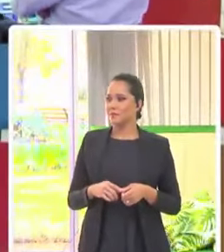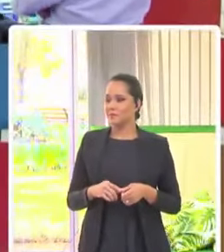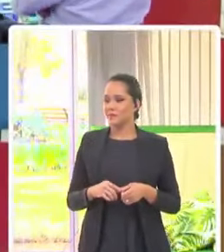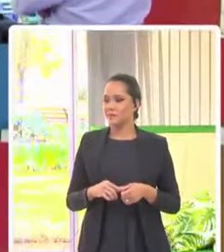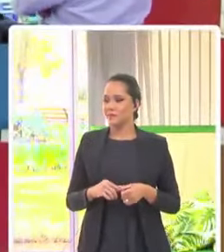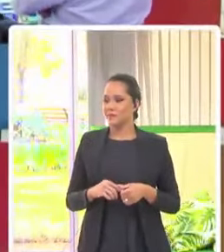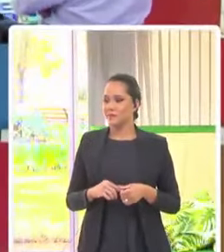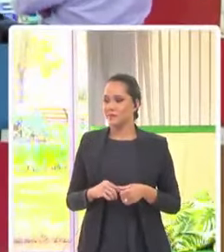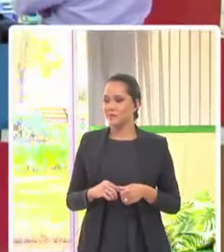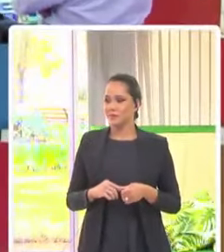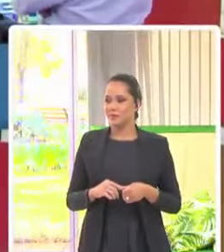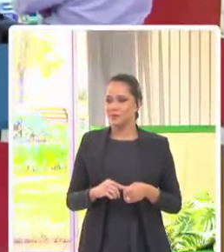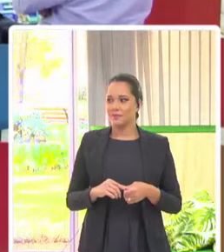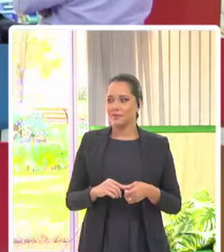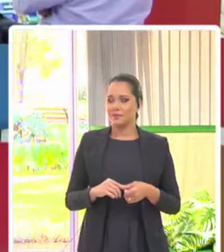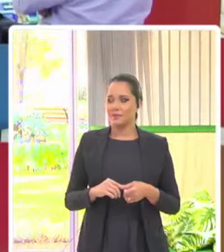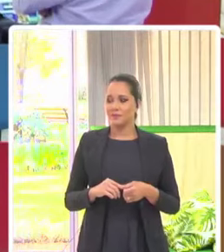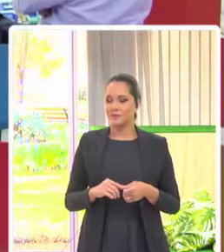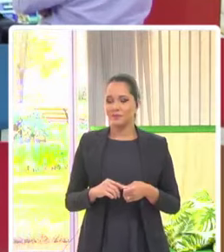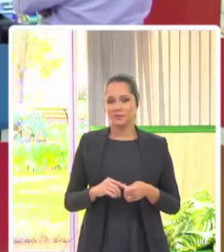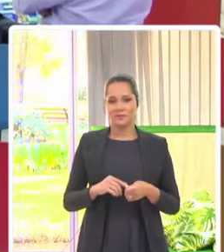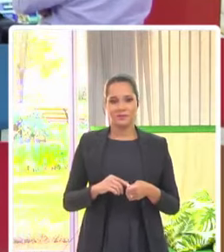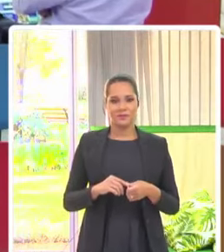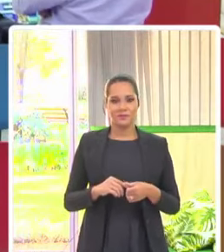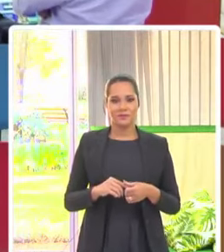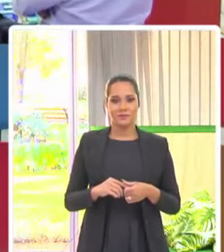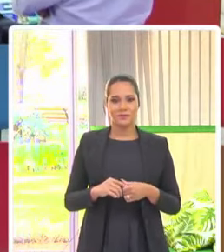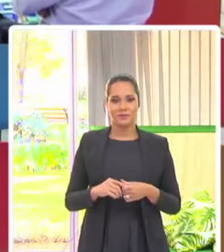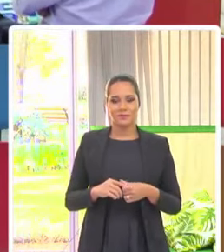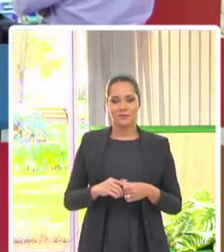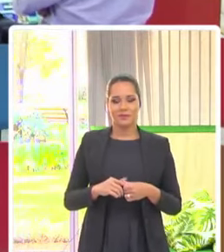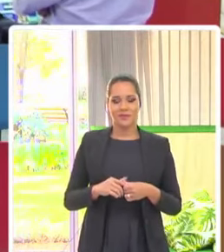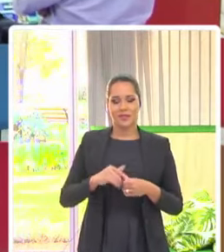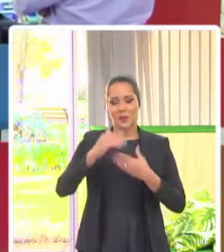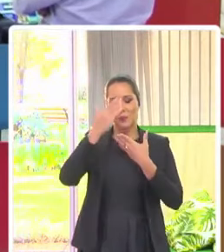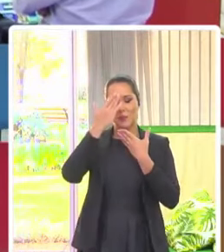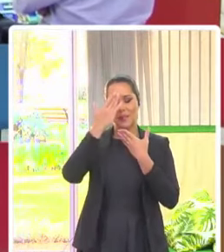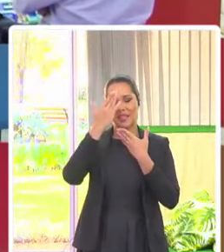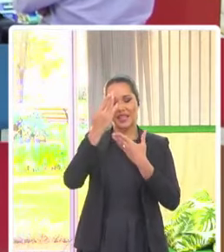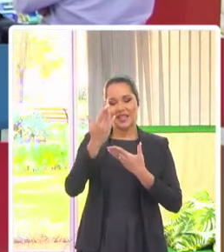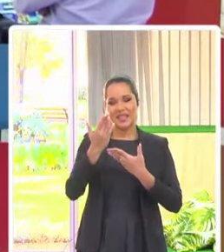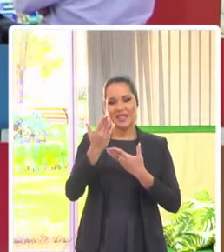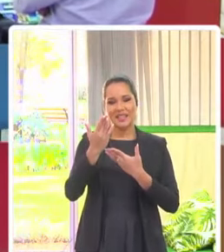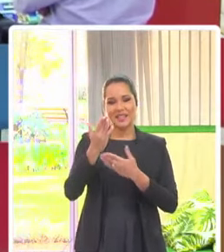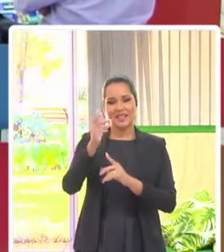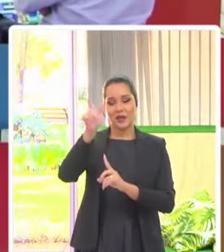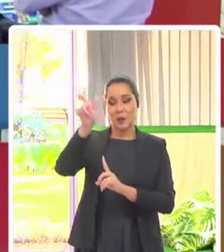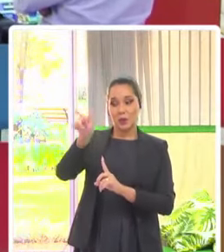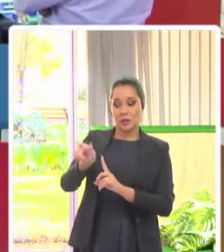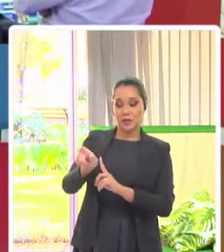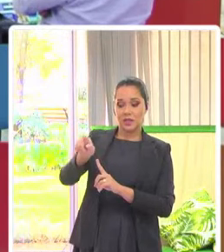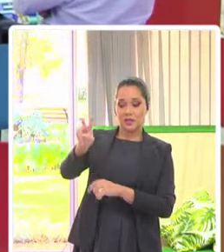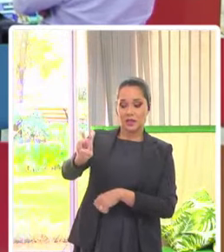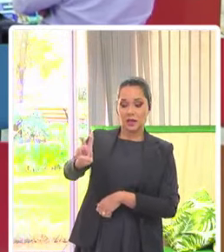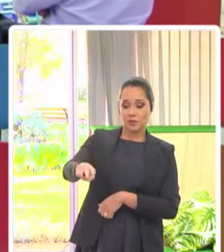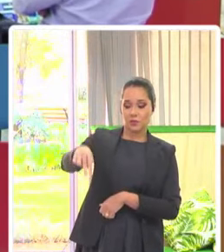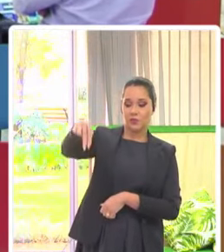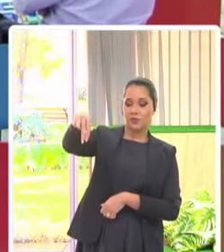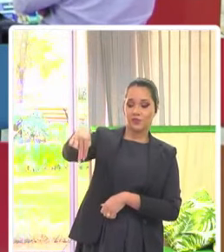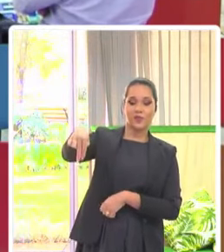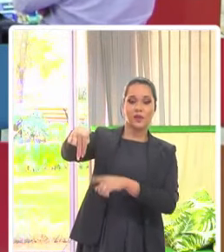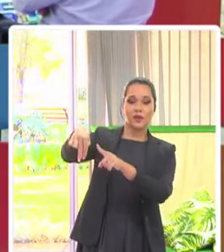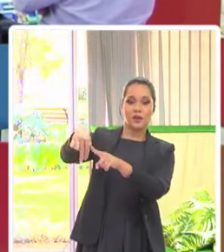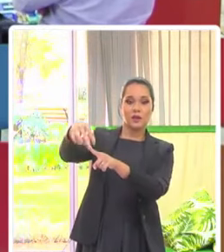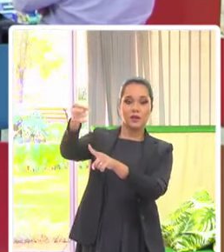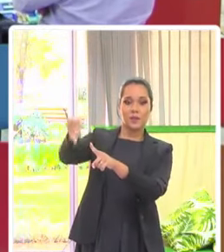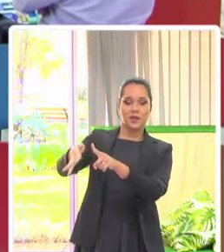Thank you. I'm sorry. Thank you, Dr. Anit. Thank you for the very interesting and insightful presentations.